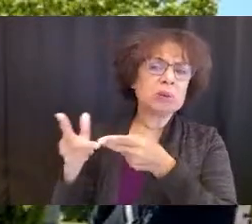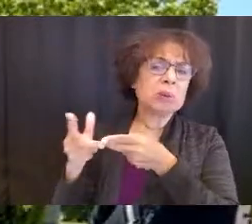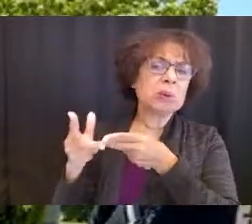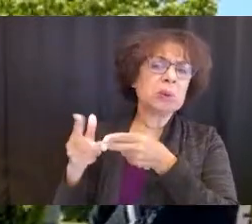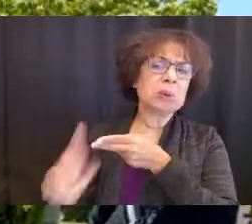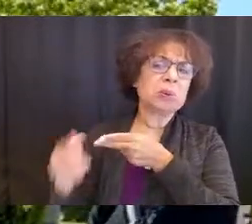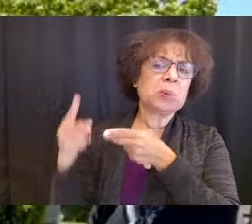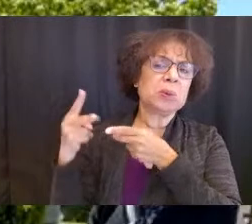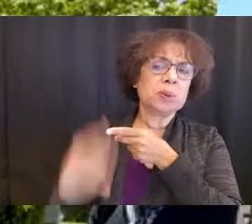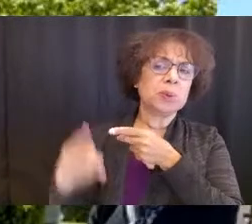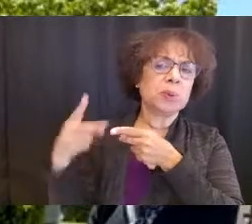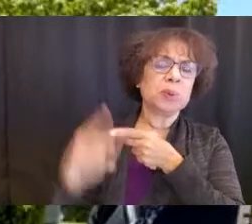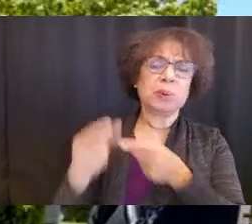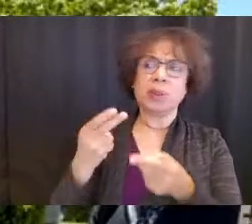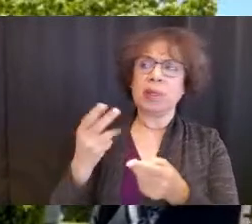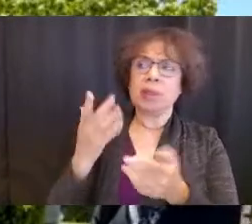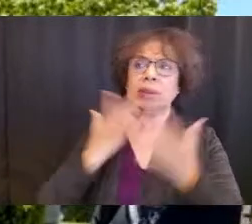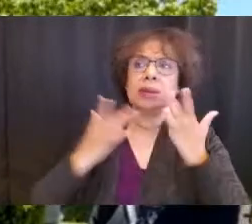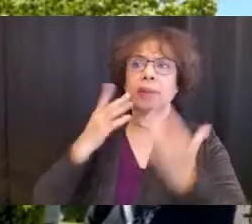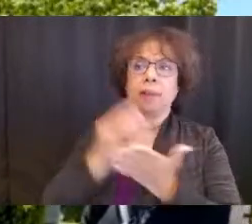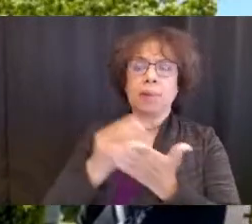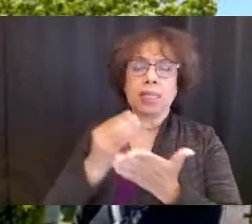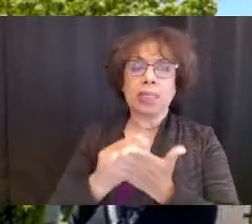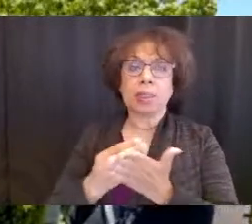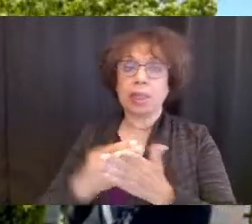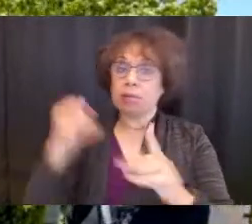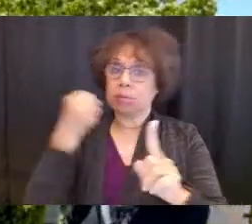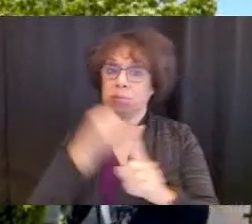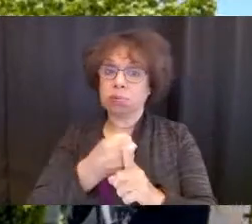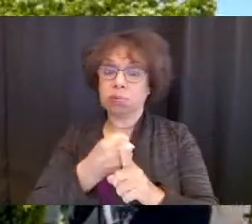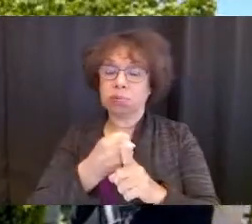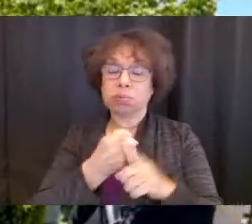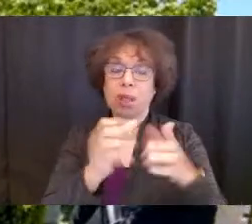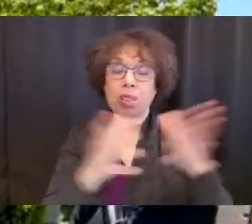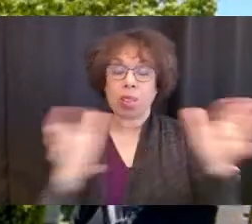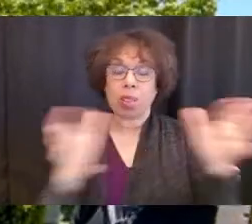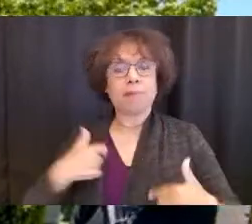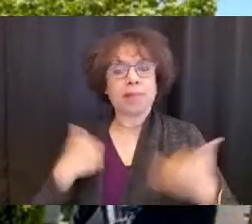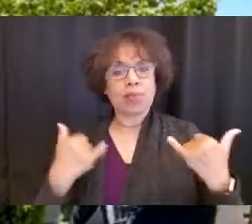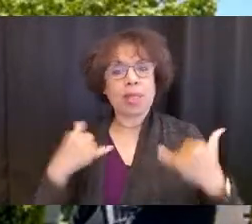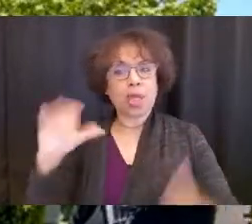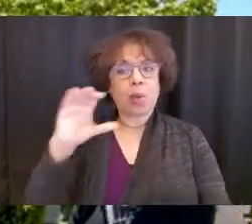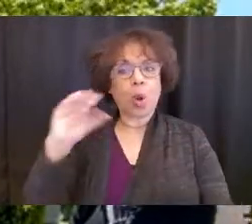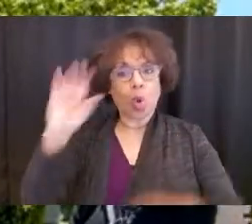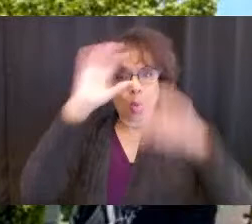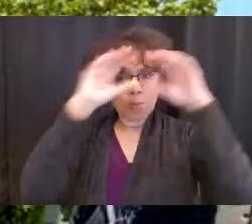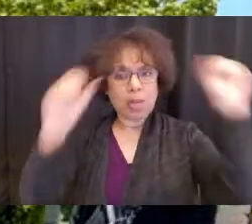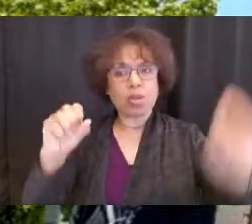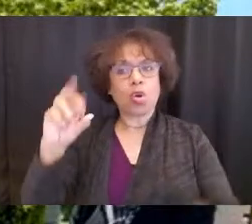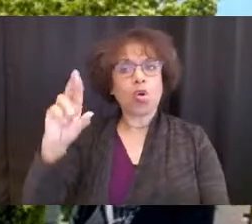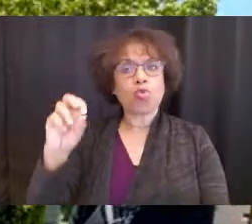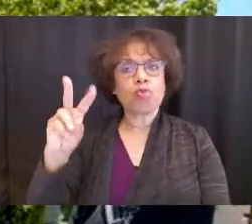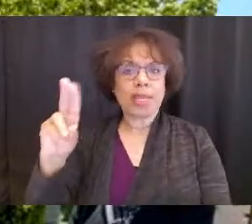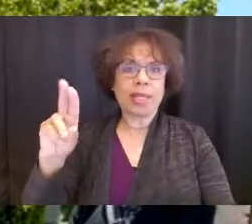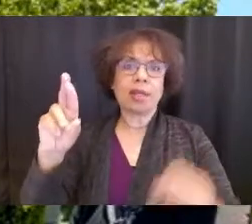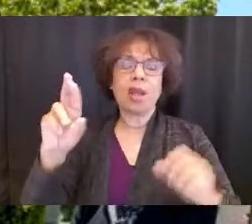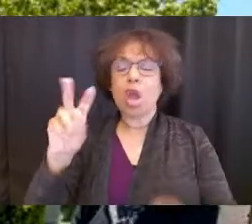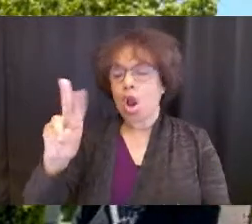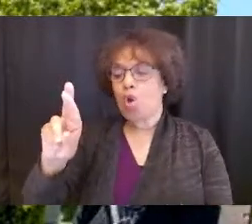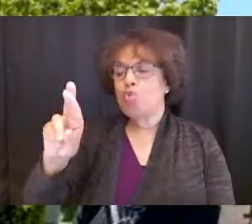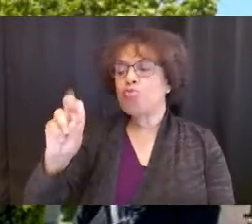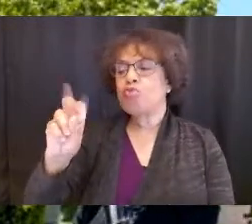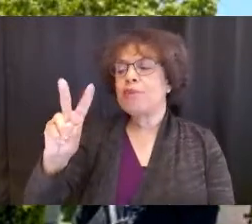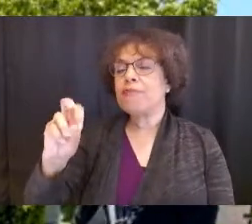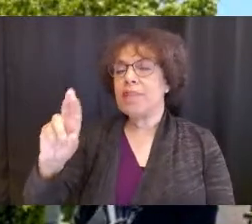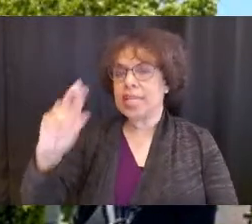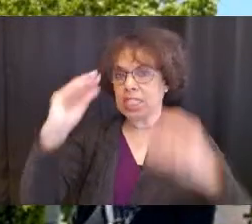to education. And the effects are far and wide. I'm currently also the co-president of the Revere Teachers Association here in Revere, and we have